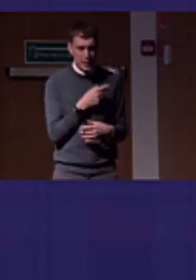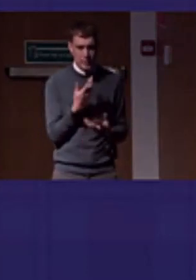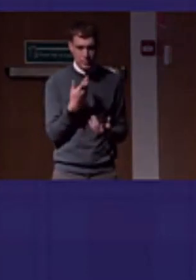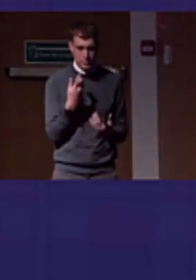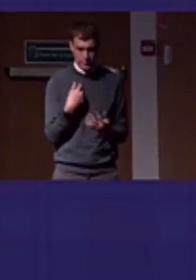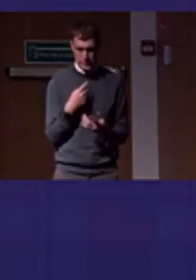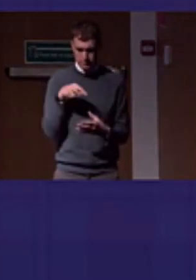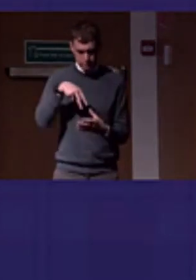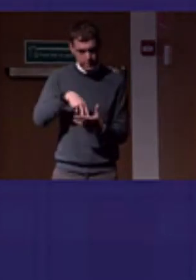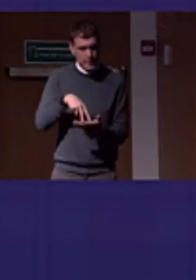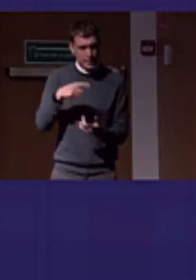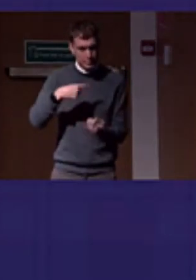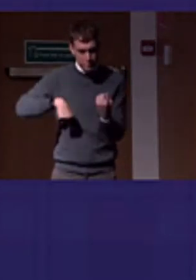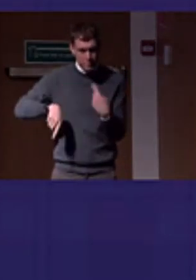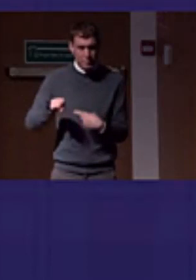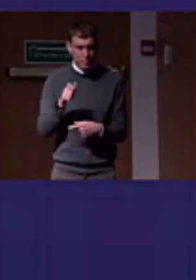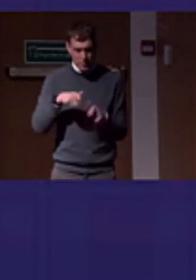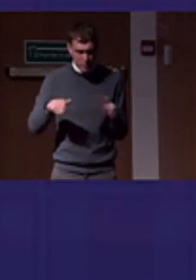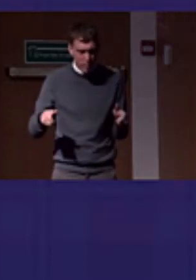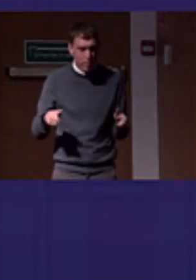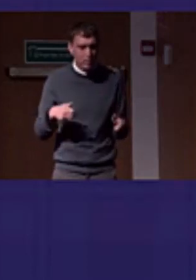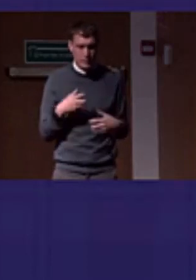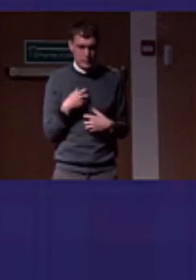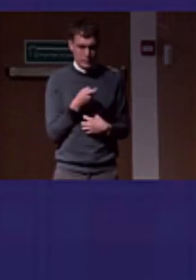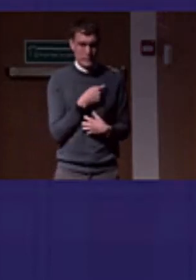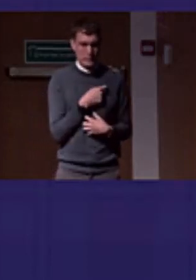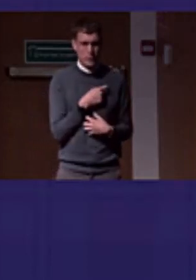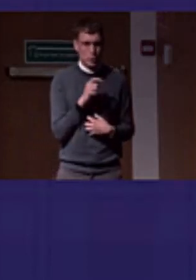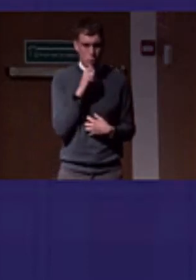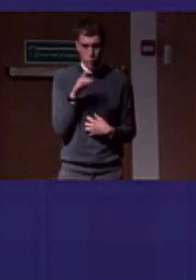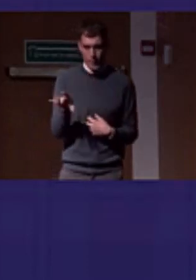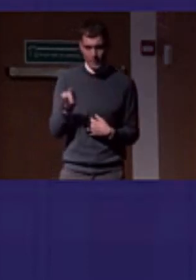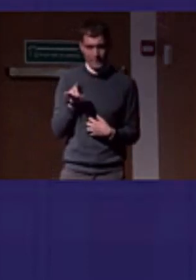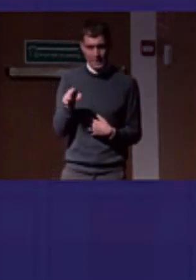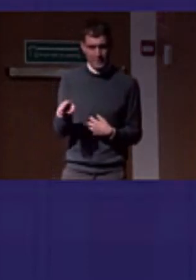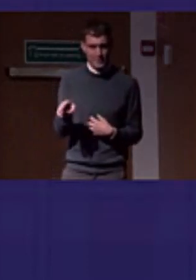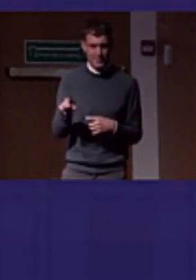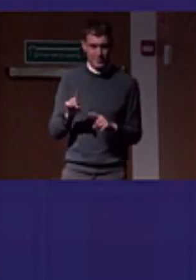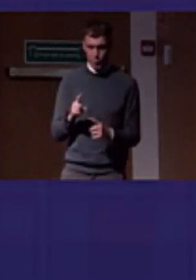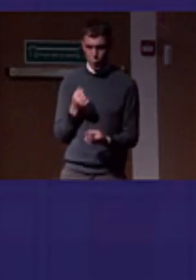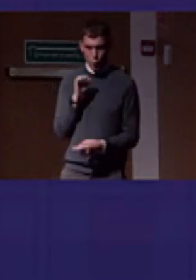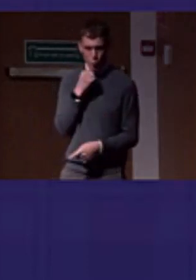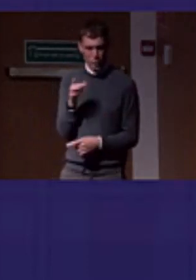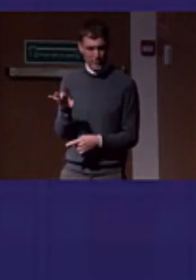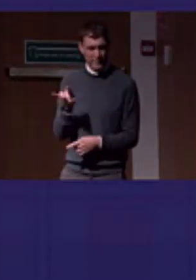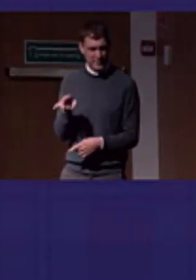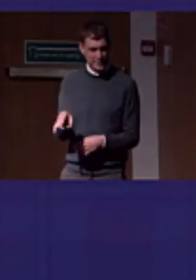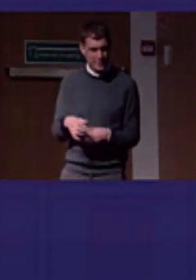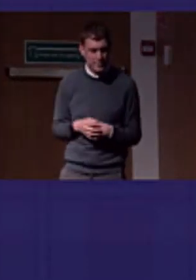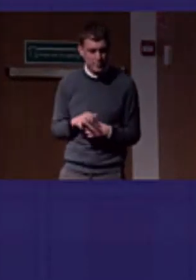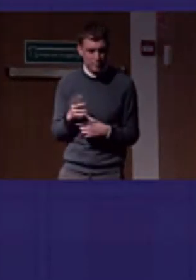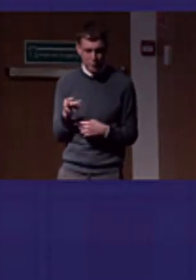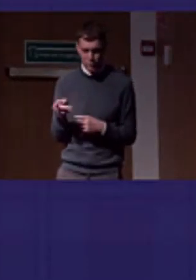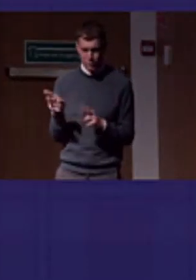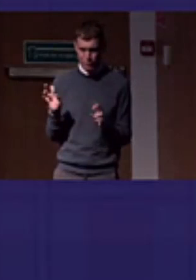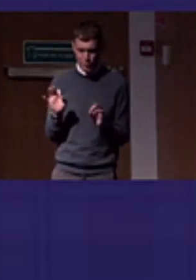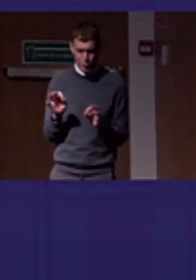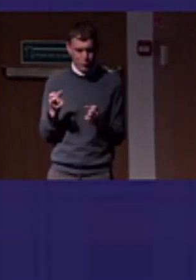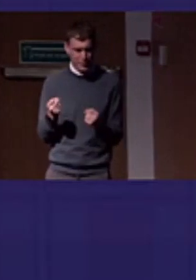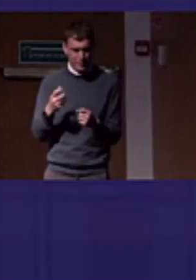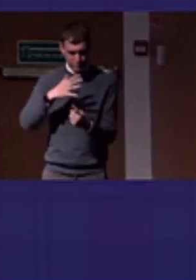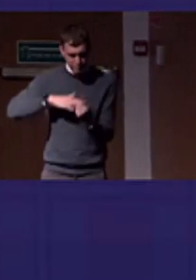nervous, for me to say, oh, I'm not going to invite you to Scottish Summit next year because there's a lot of people, not a lot of downtime. For me to do